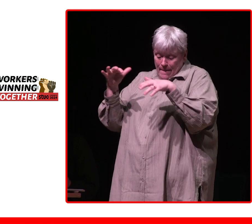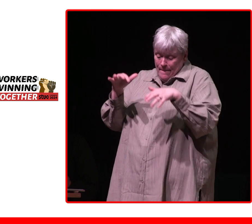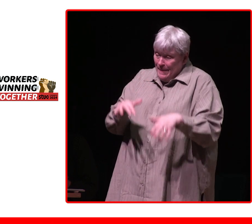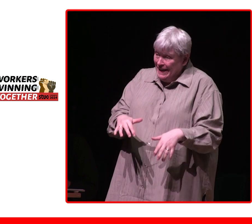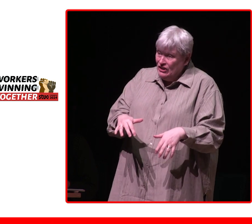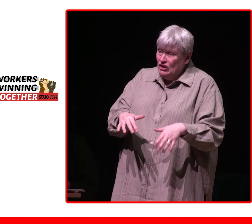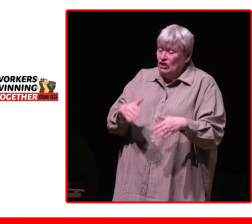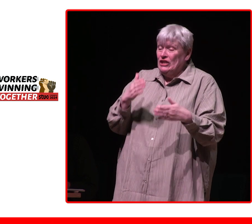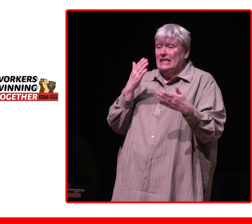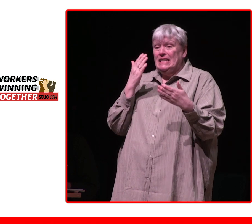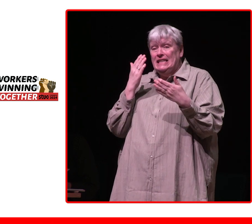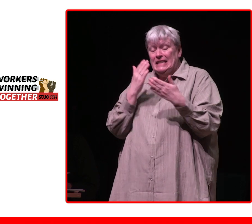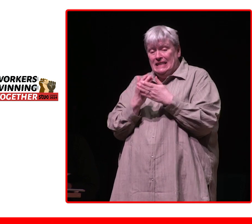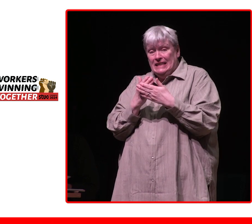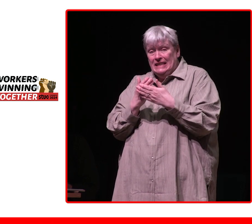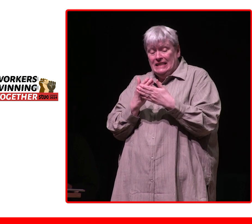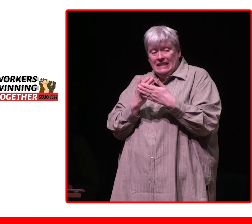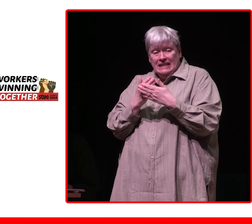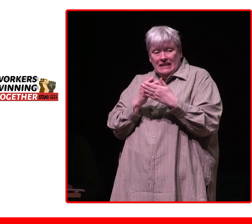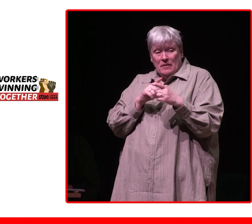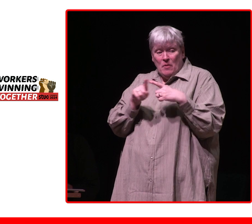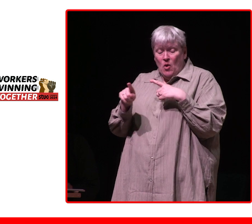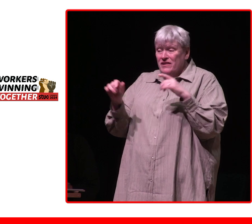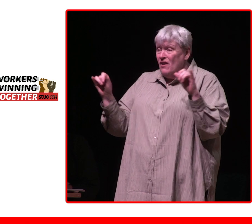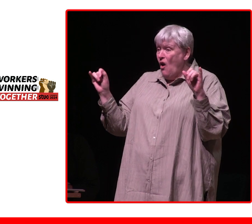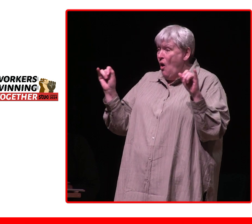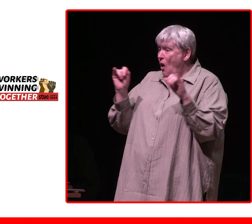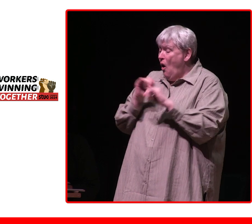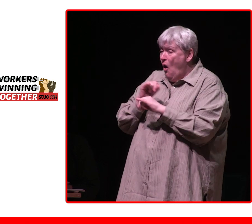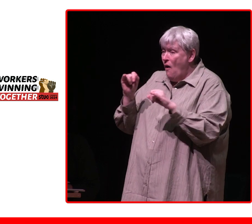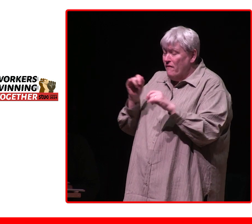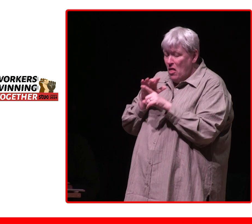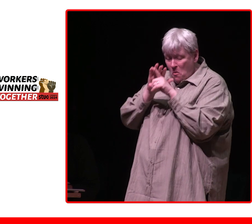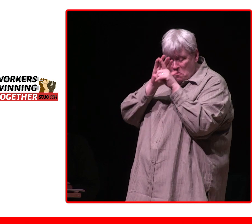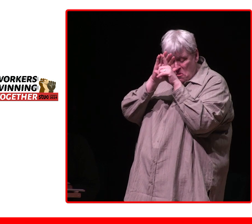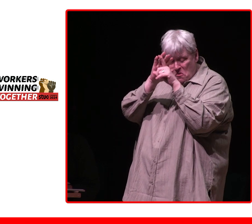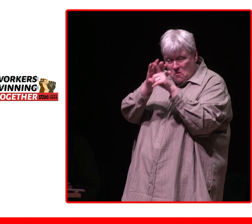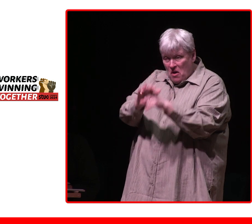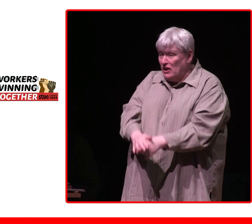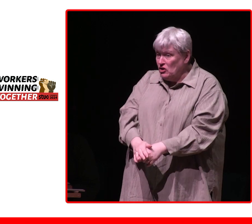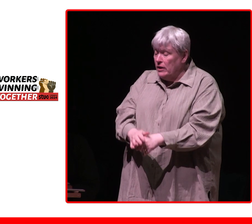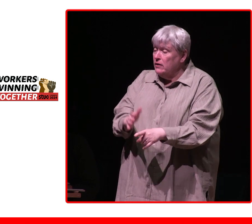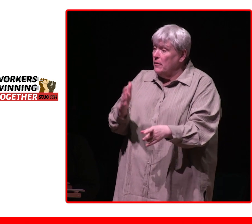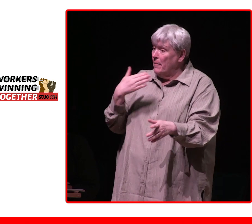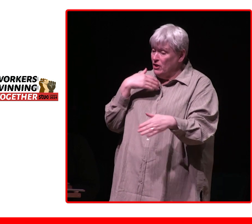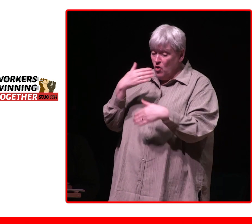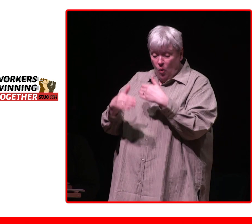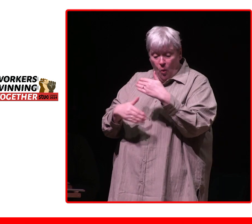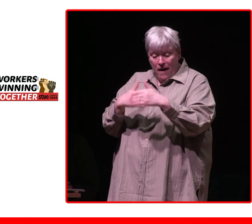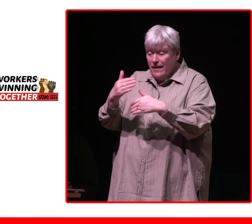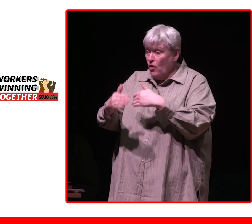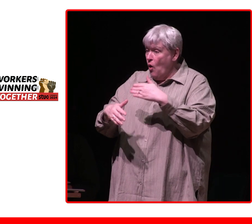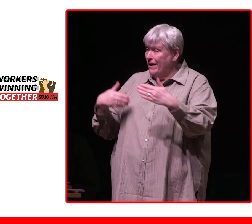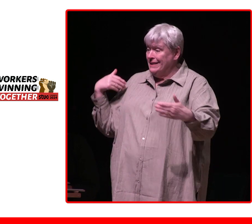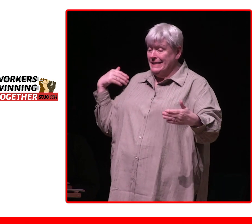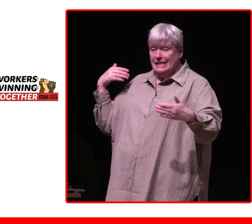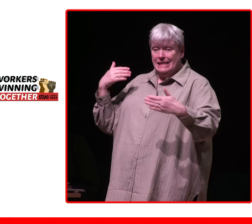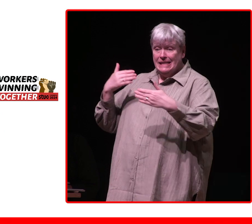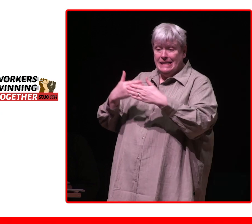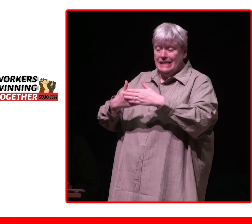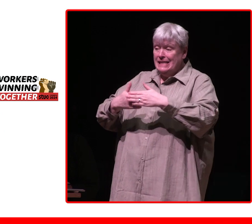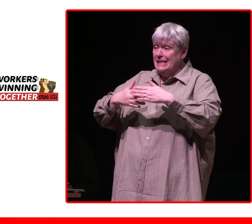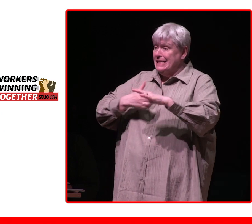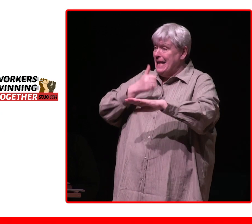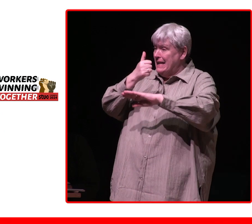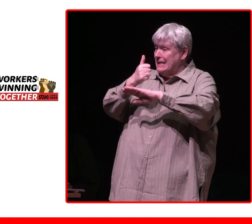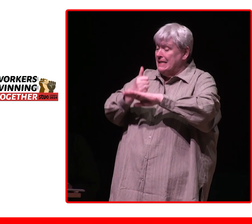they're being subjected to the most awful oppression. And that's been going on ever since the